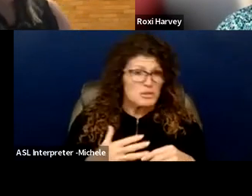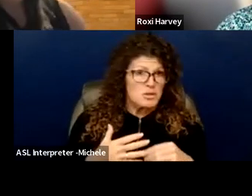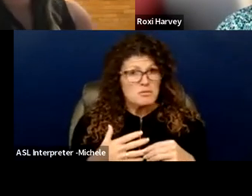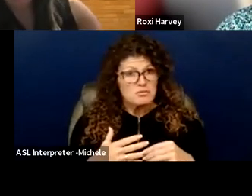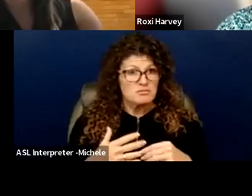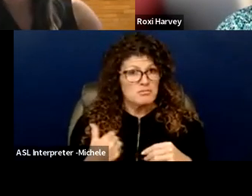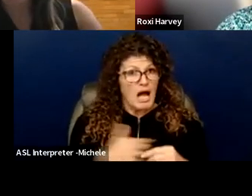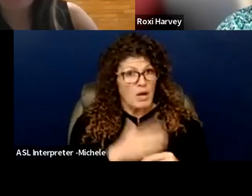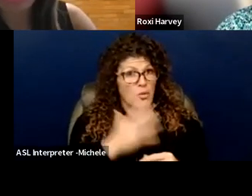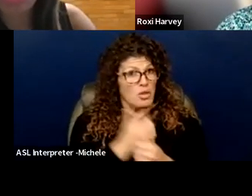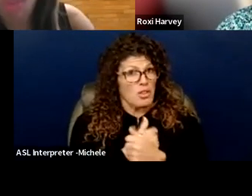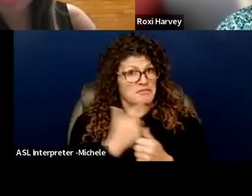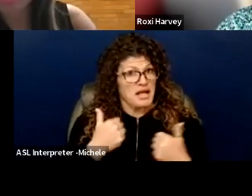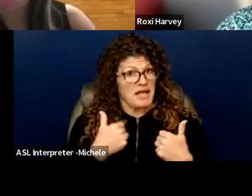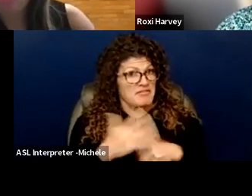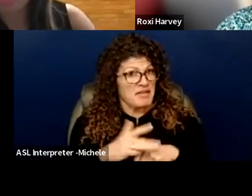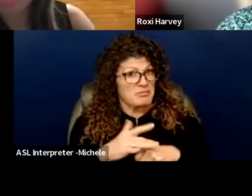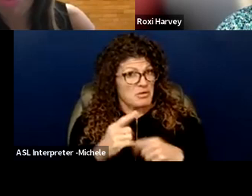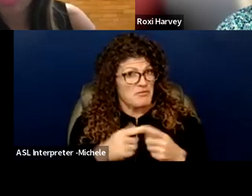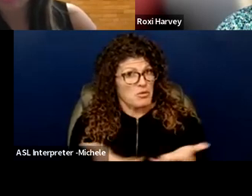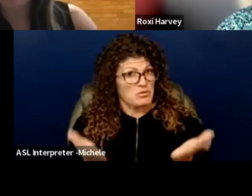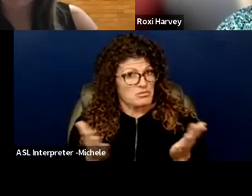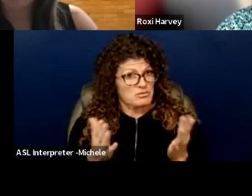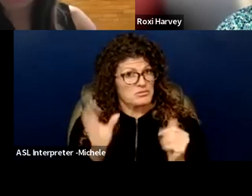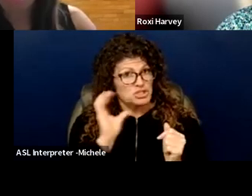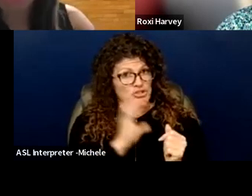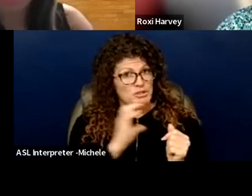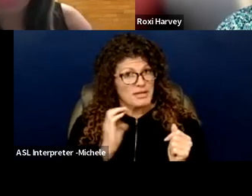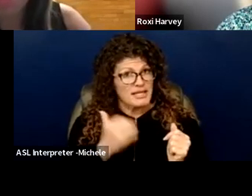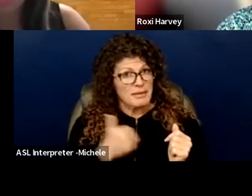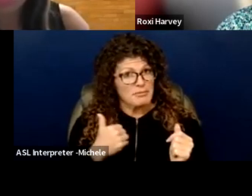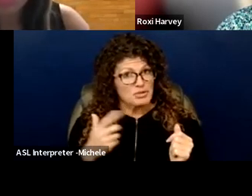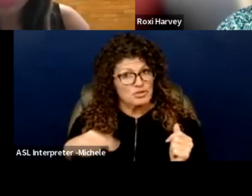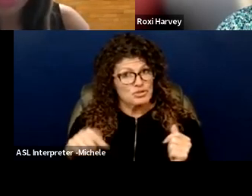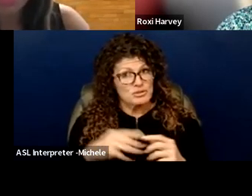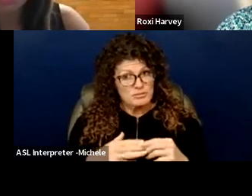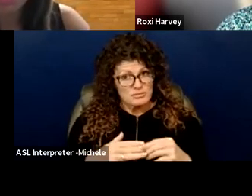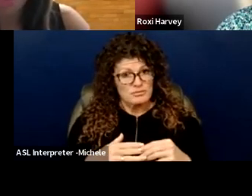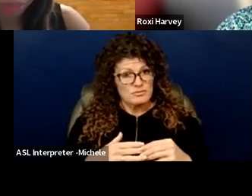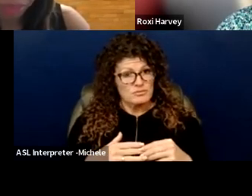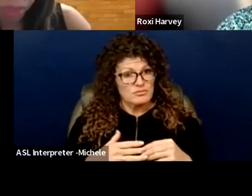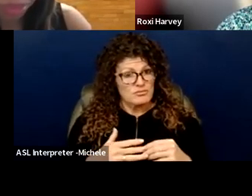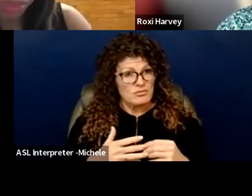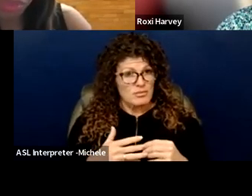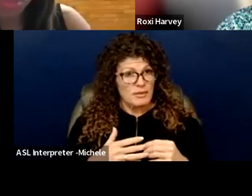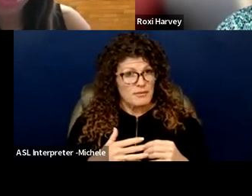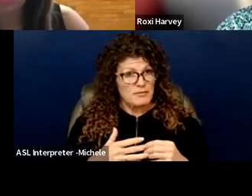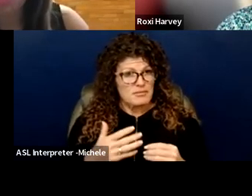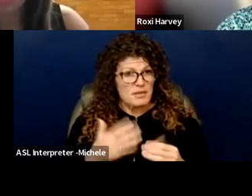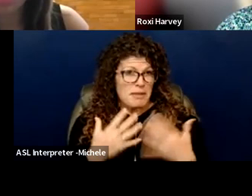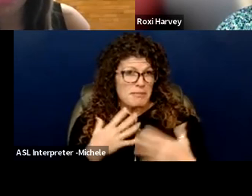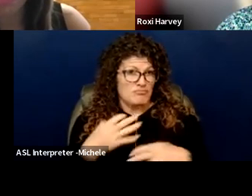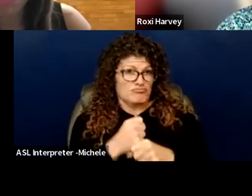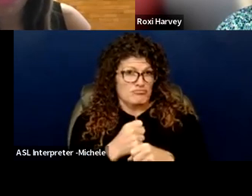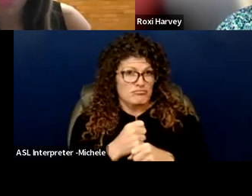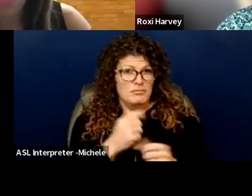I would love to have that be available to our search committee members and in a maybe brief, meaningful way that will supplement what